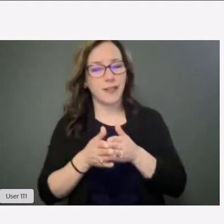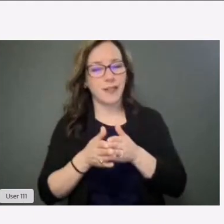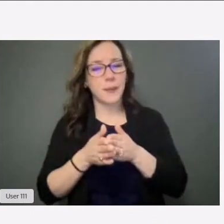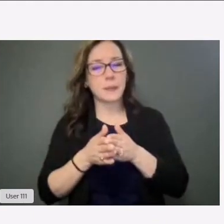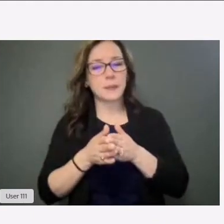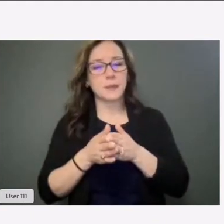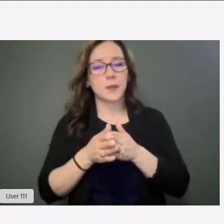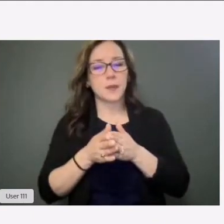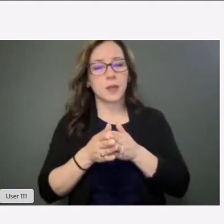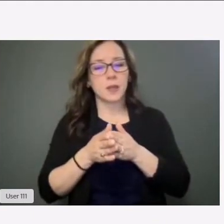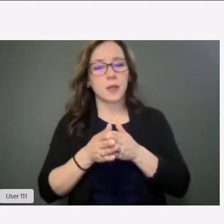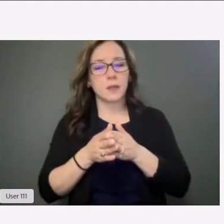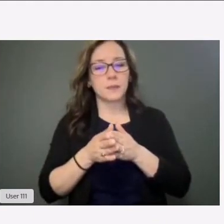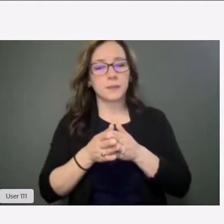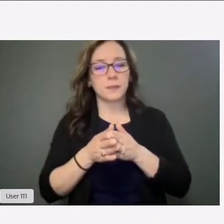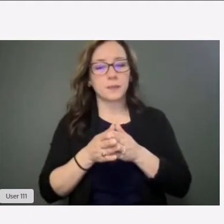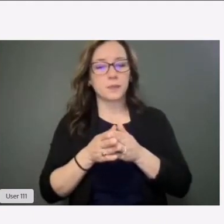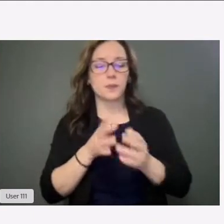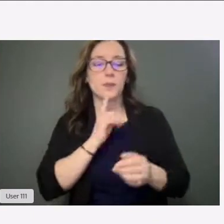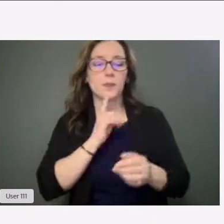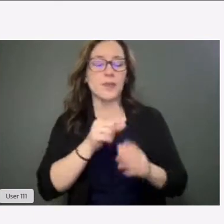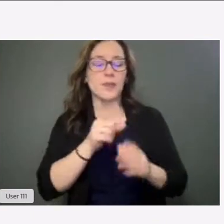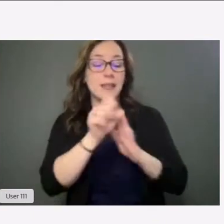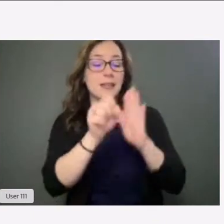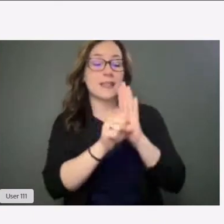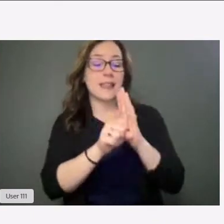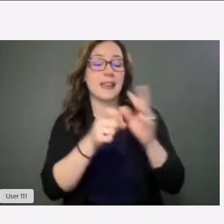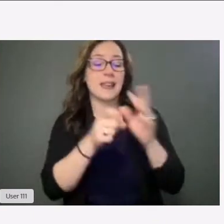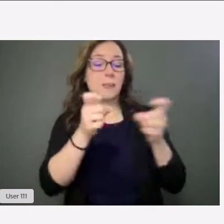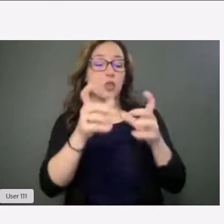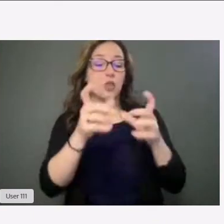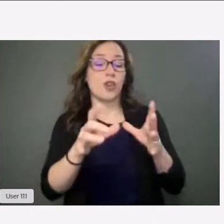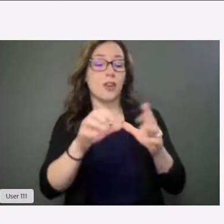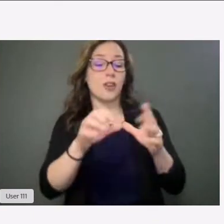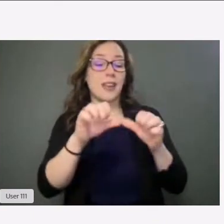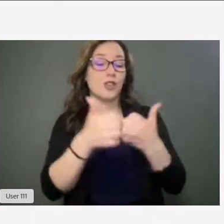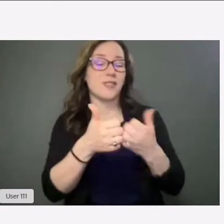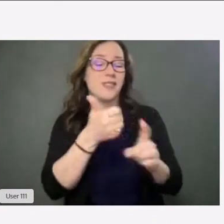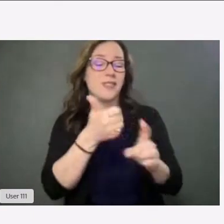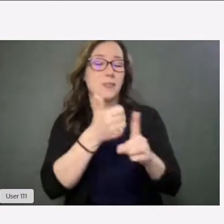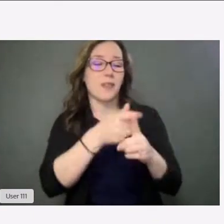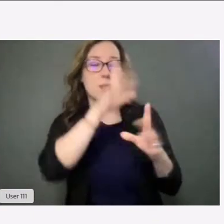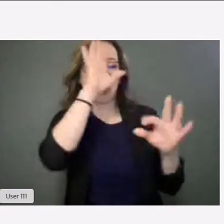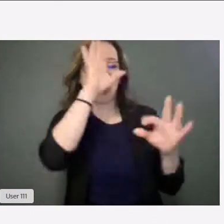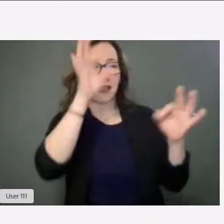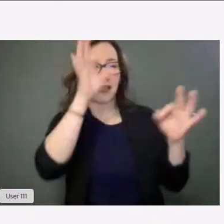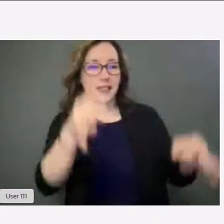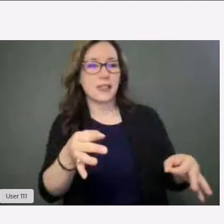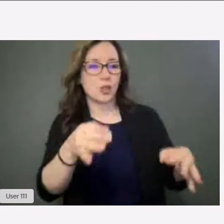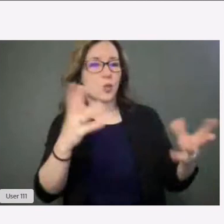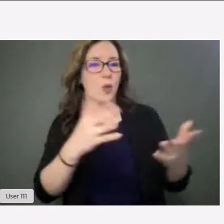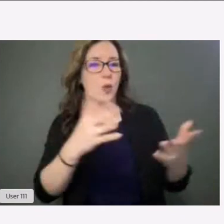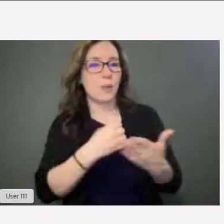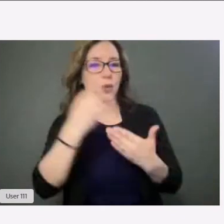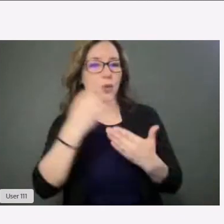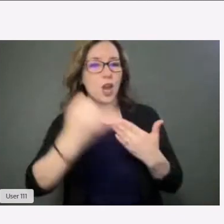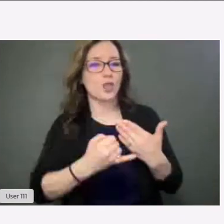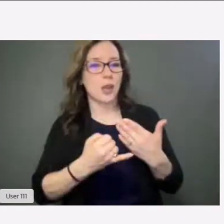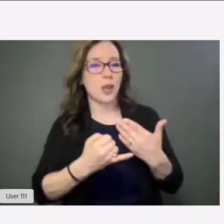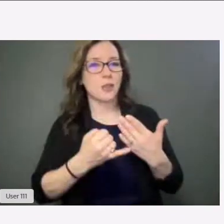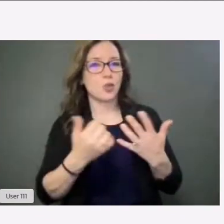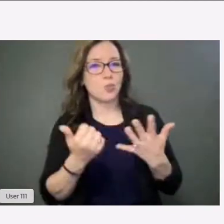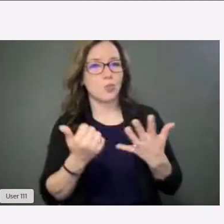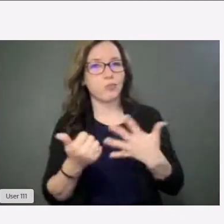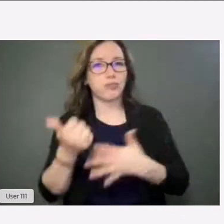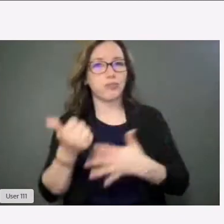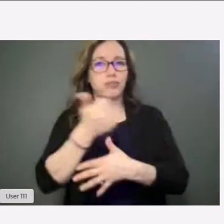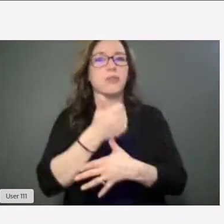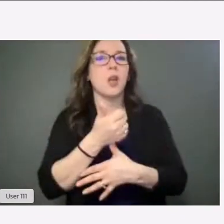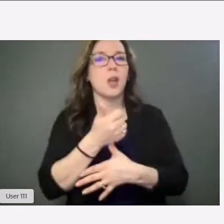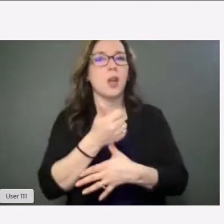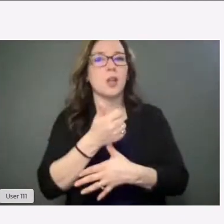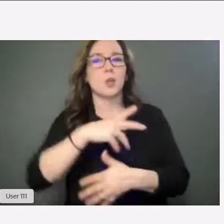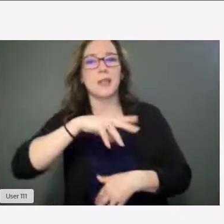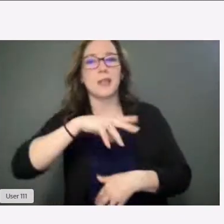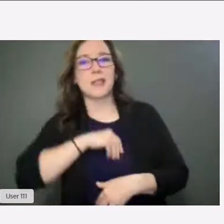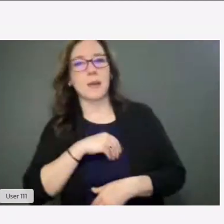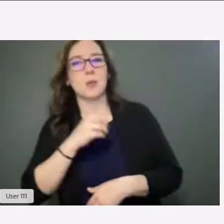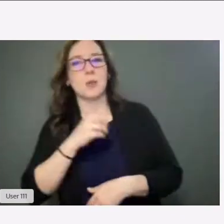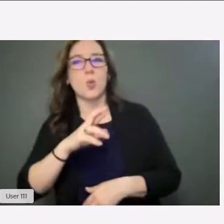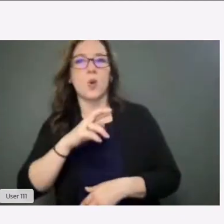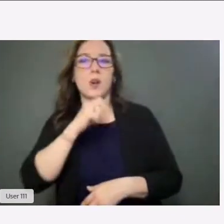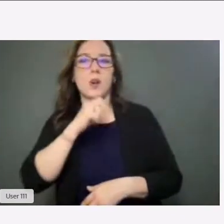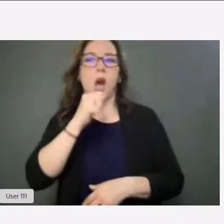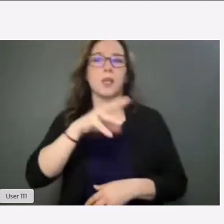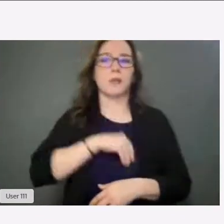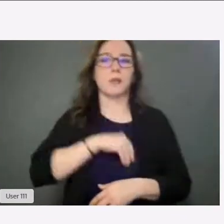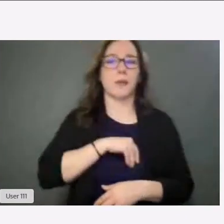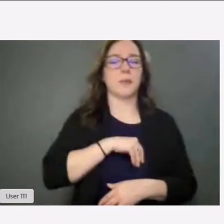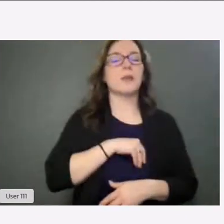better or for worse, it's really the state administrative agency that makes the decision about what projects to put forward or whatnot. And so, you know,